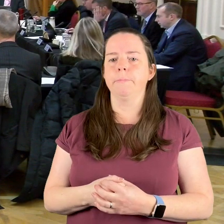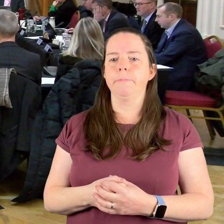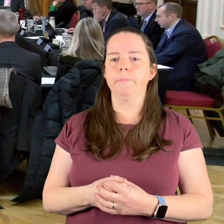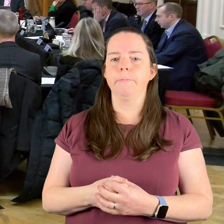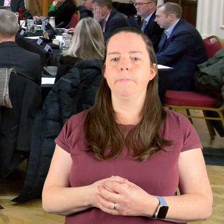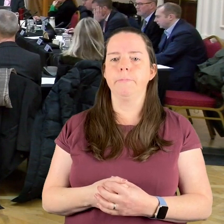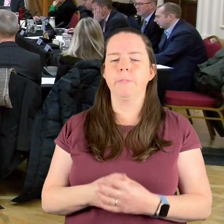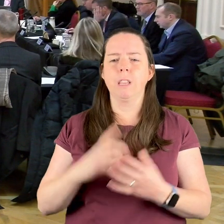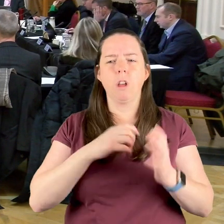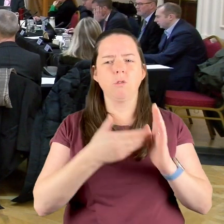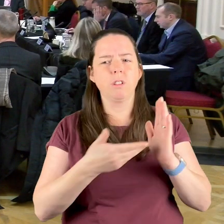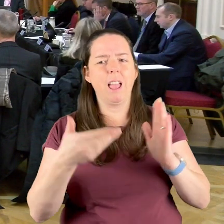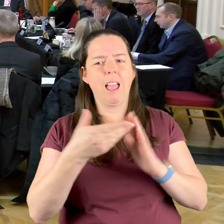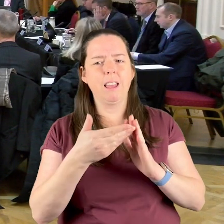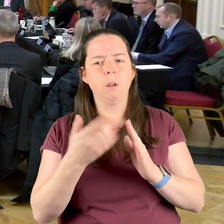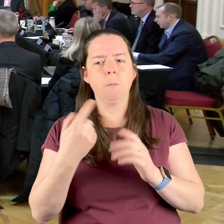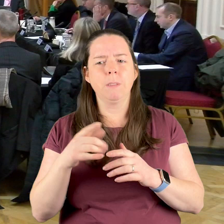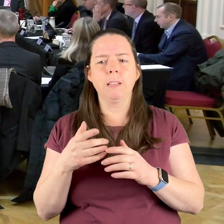Members?